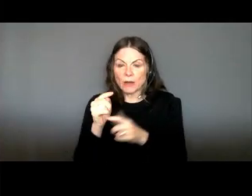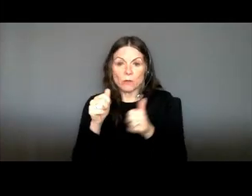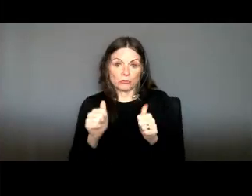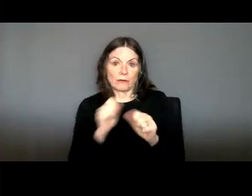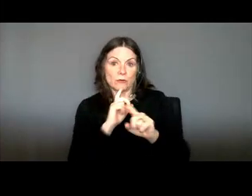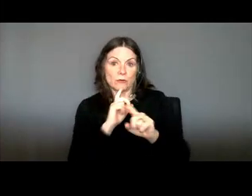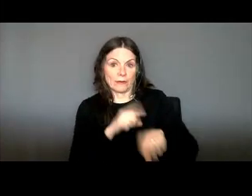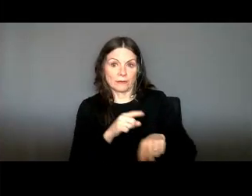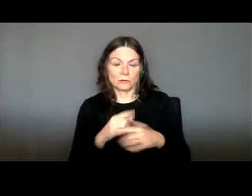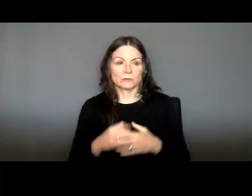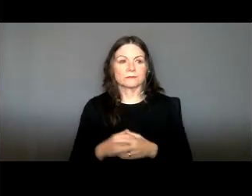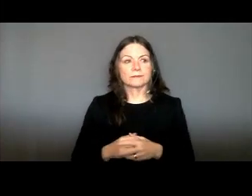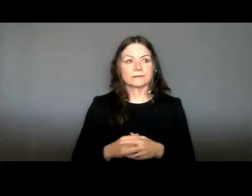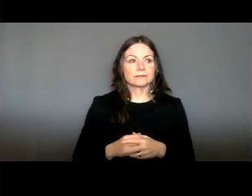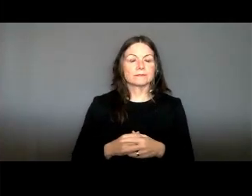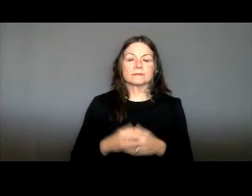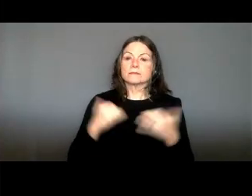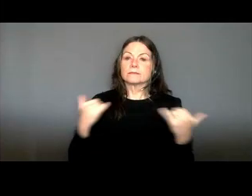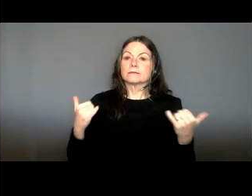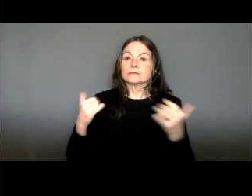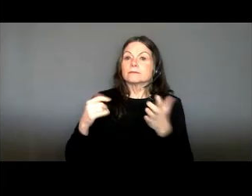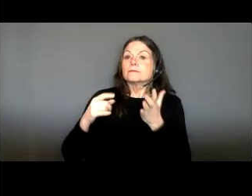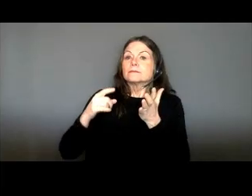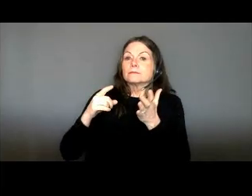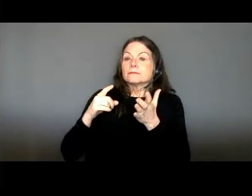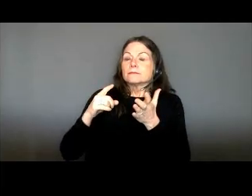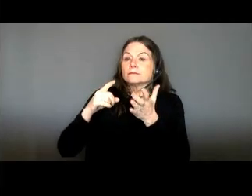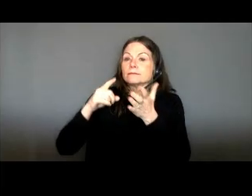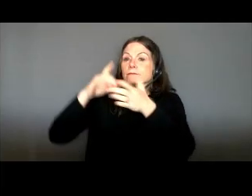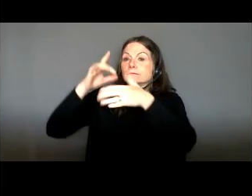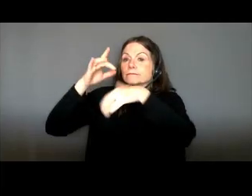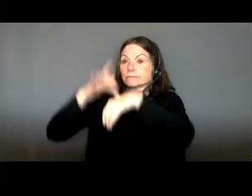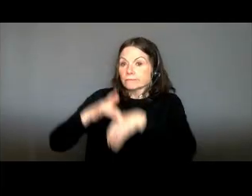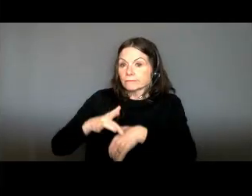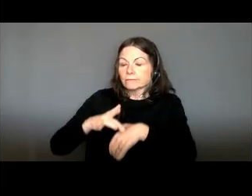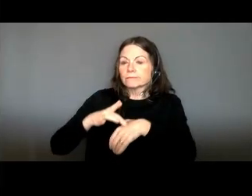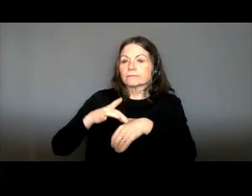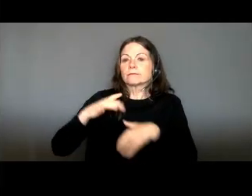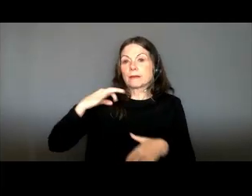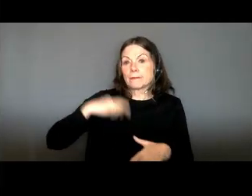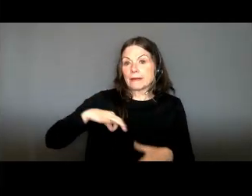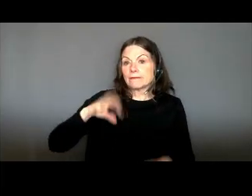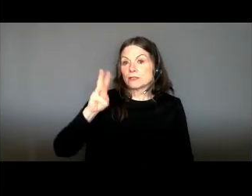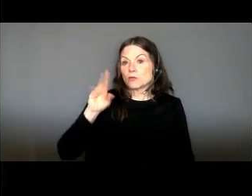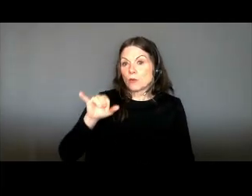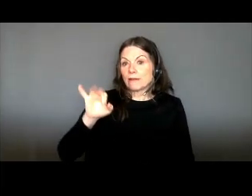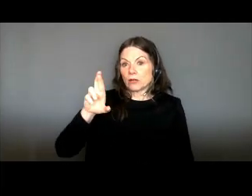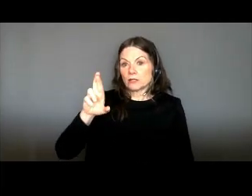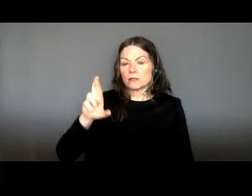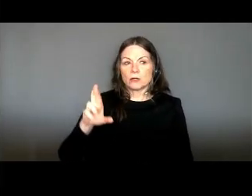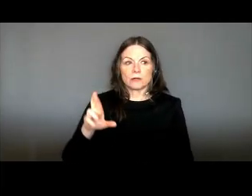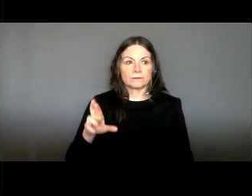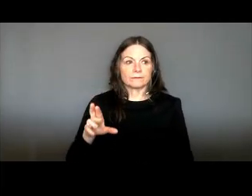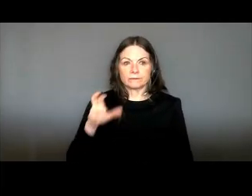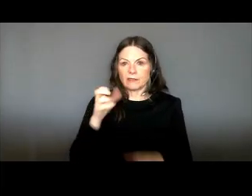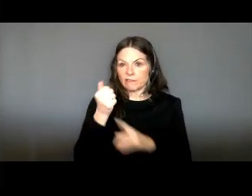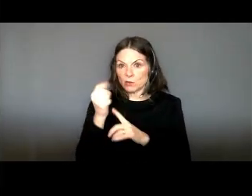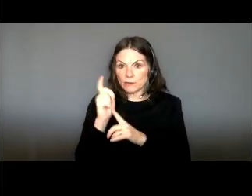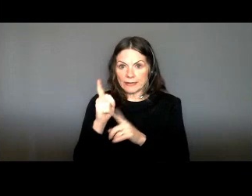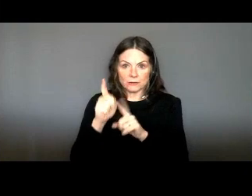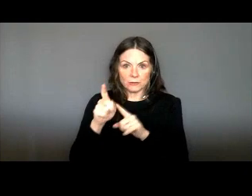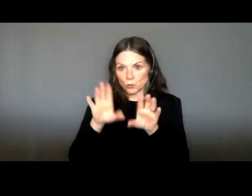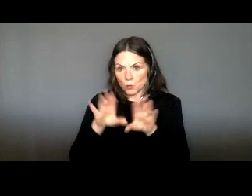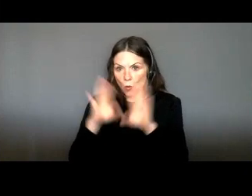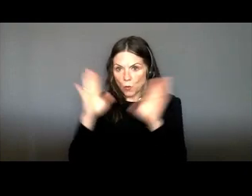let's go look at the Benefits Wayfinder. It will take me a couple of minutes, but before I do, I just